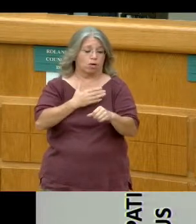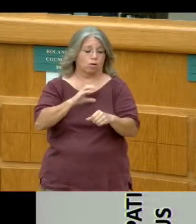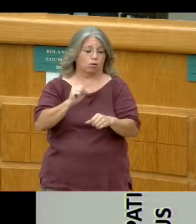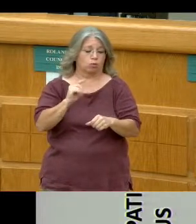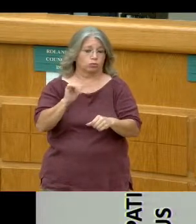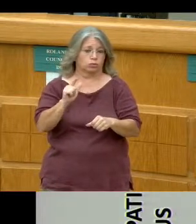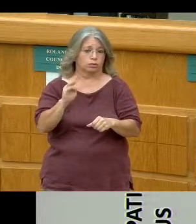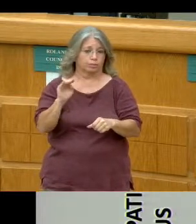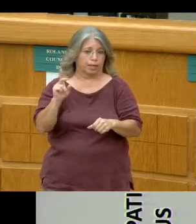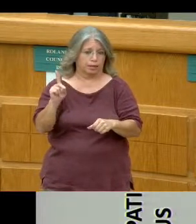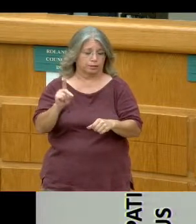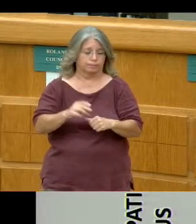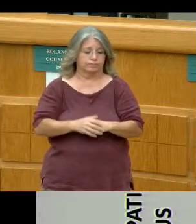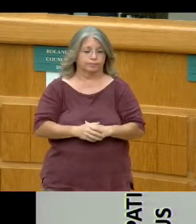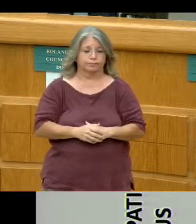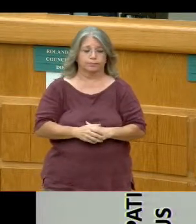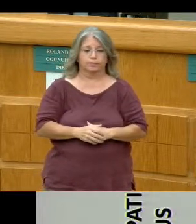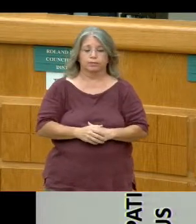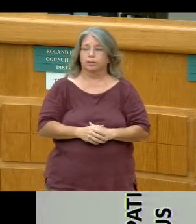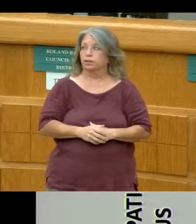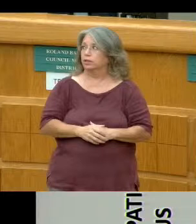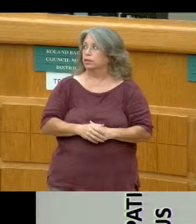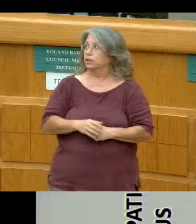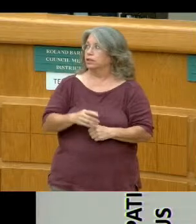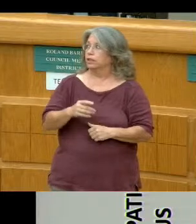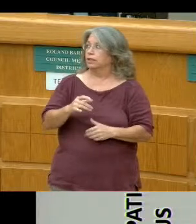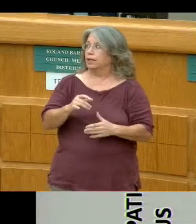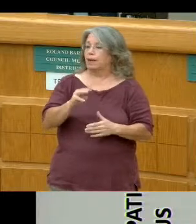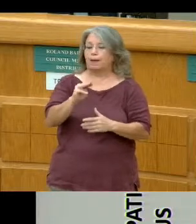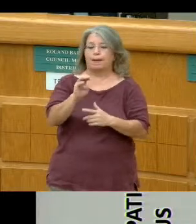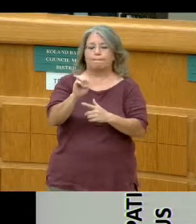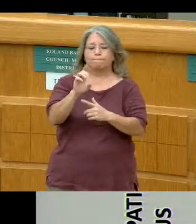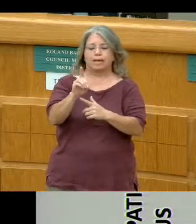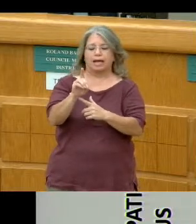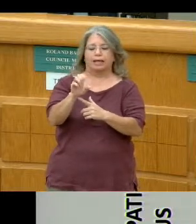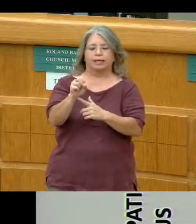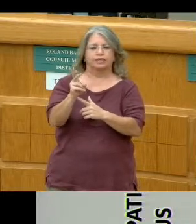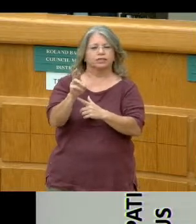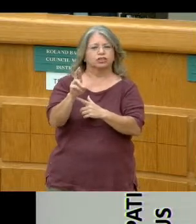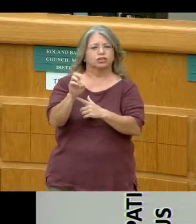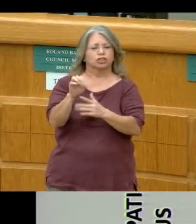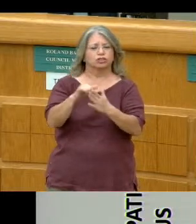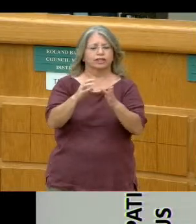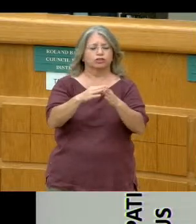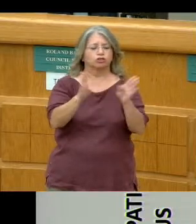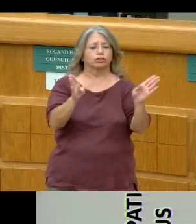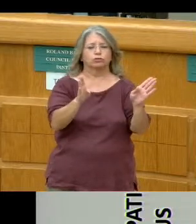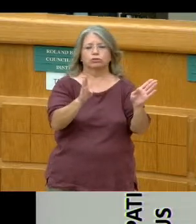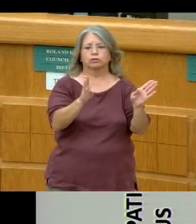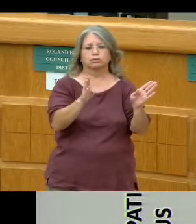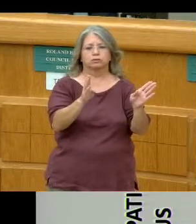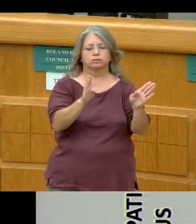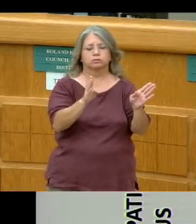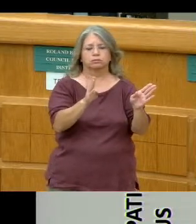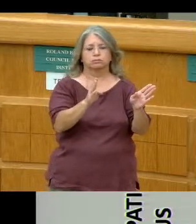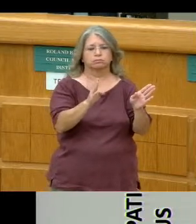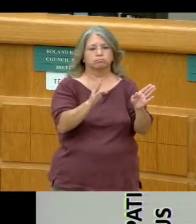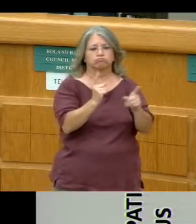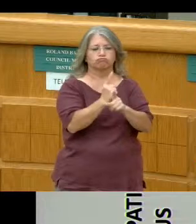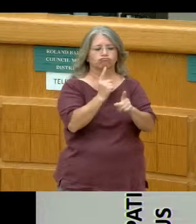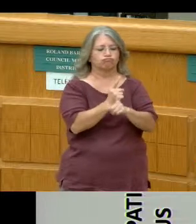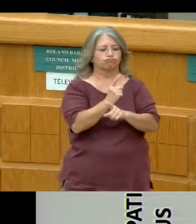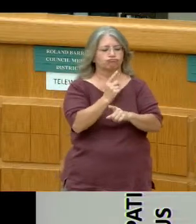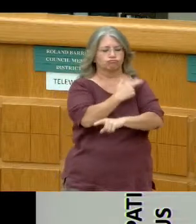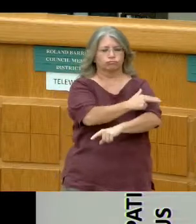In terms of med-surg, so these are the general admission beds. If you become an inpatient but you're not in critical condition, you go to a med-surg